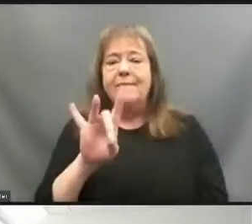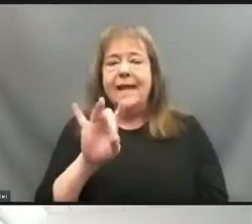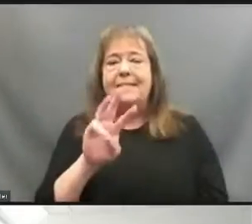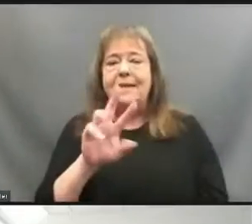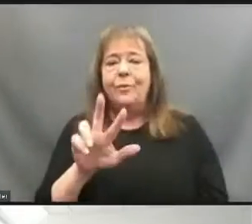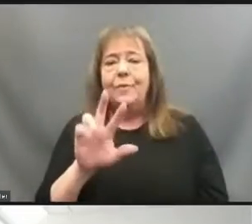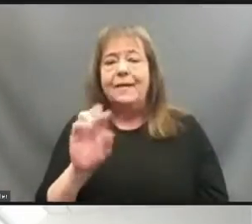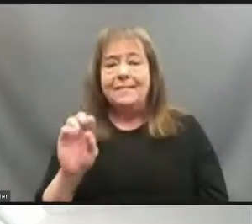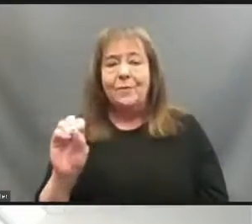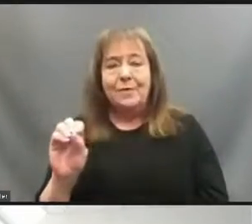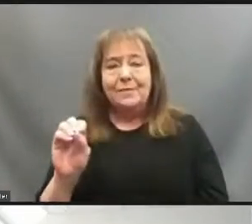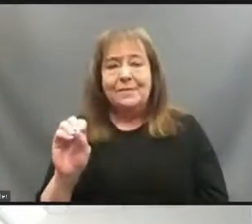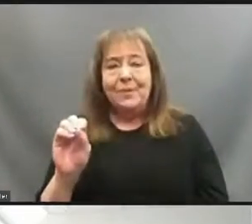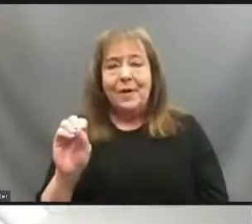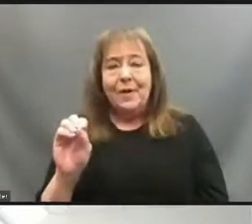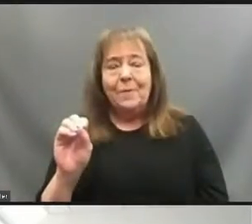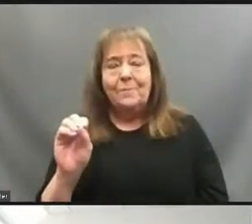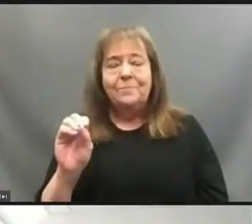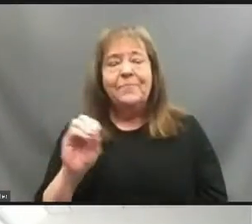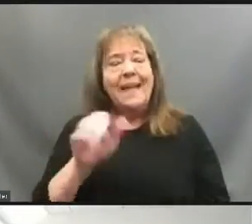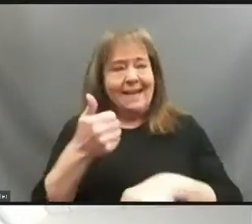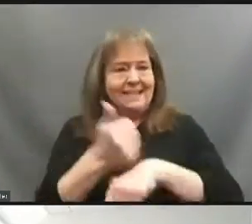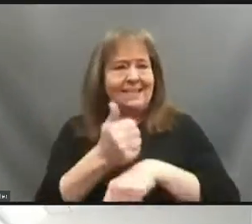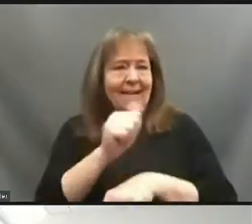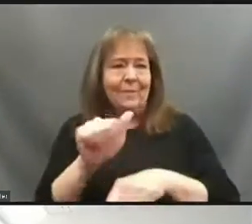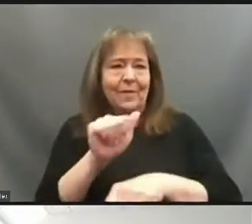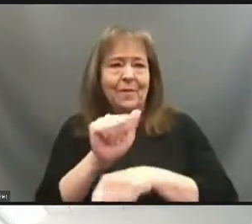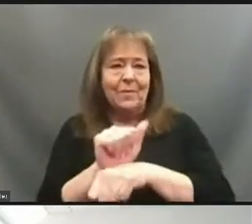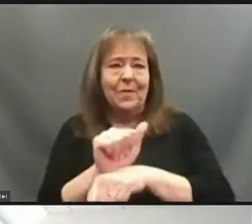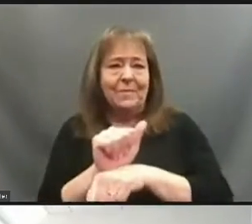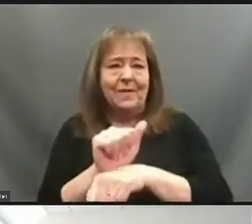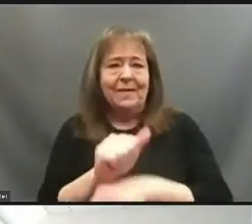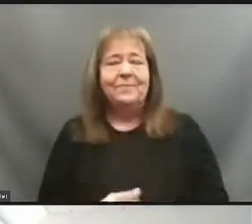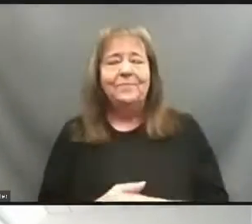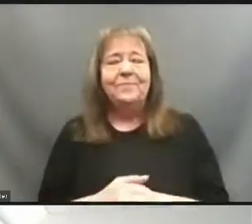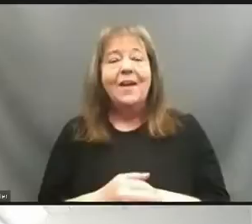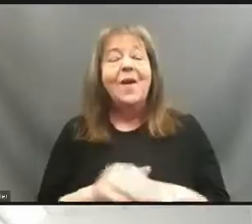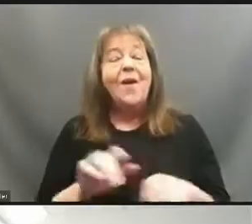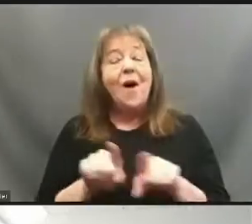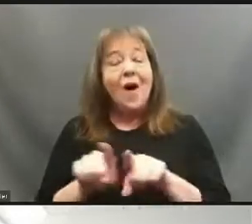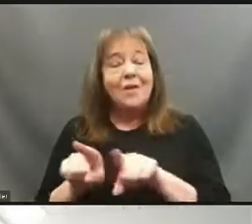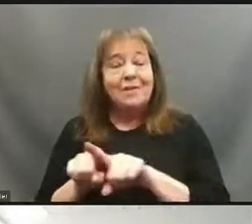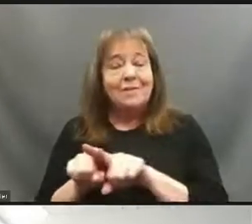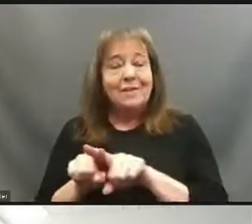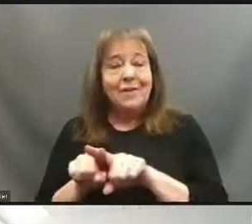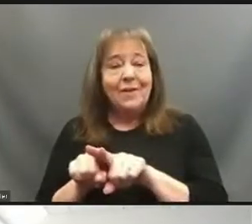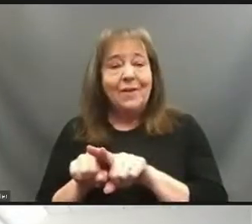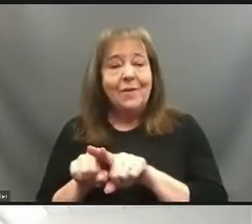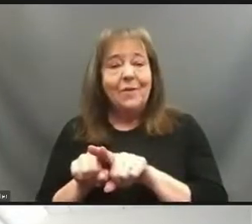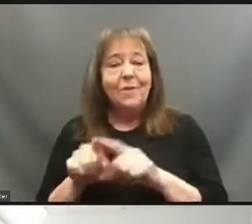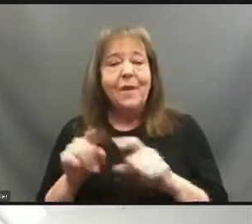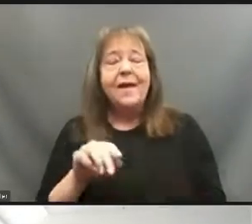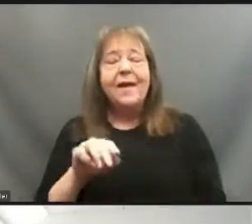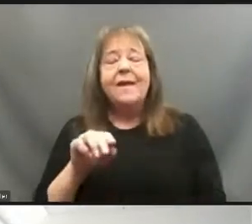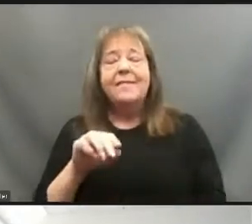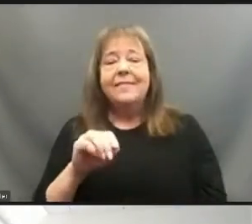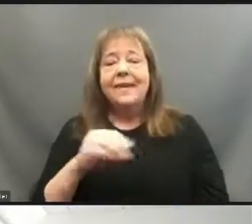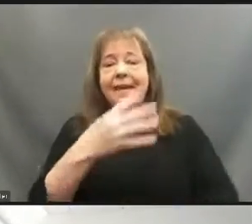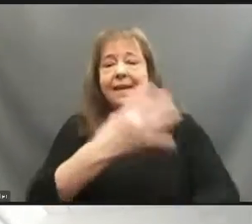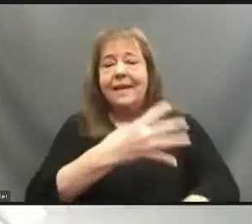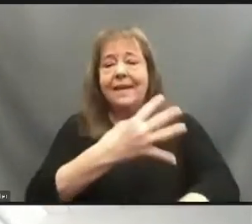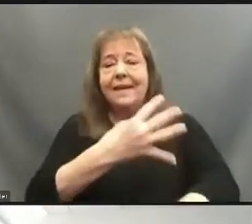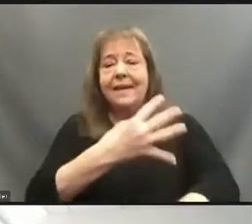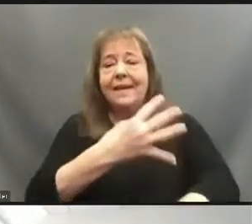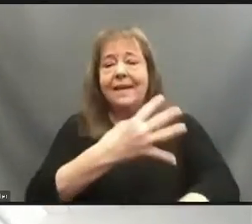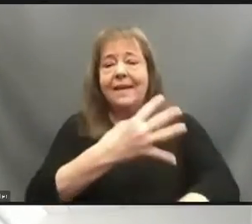378-6300 and schedule an appointment. We also have the monoclonal antibody infusion